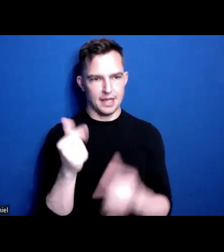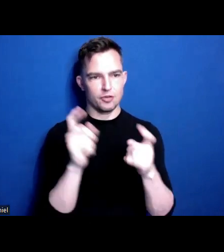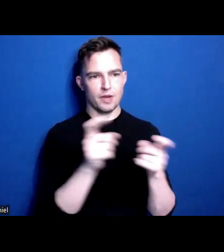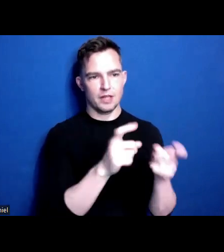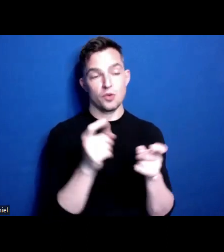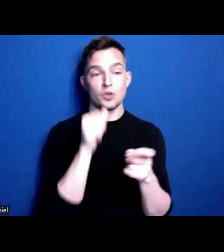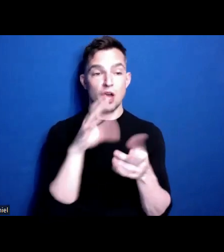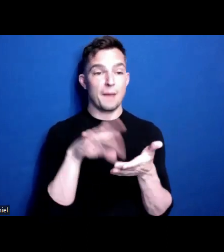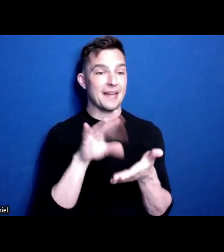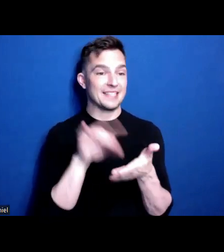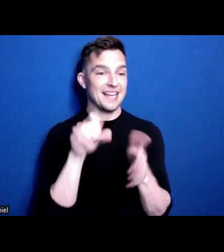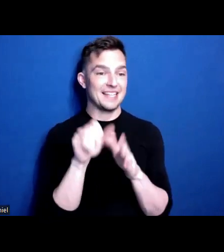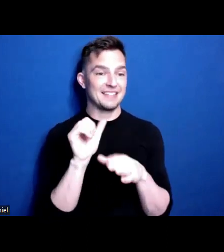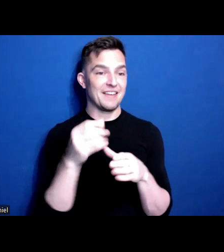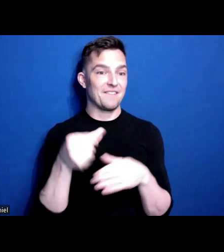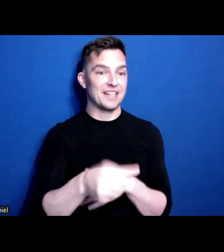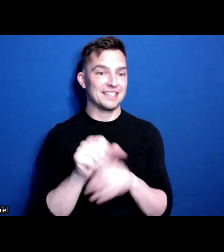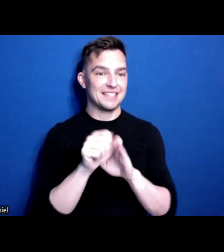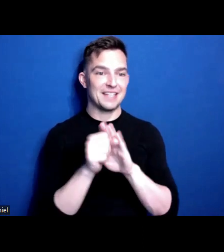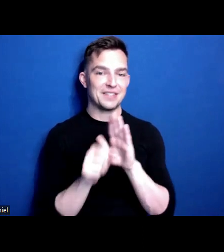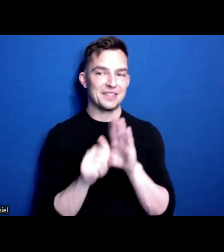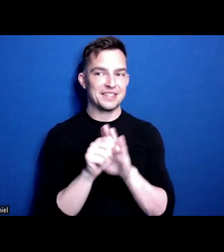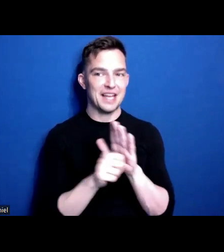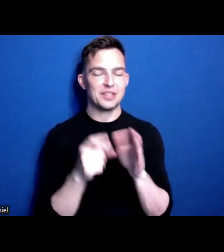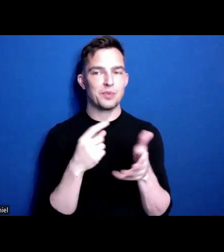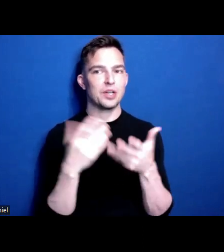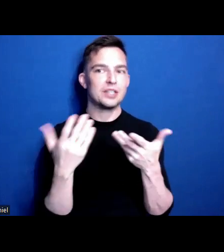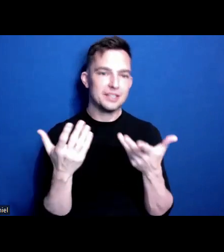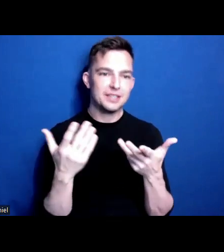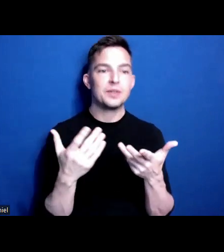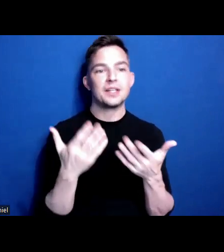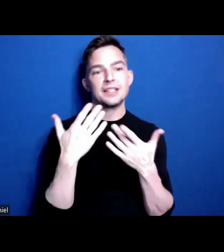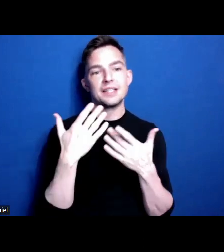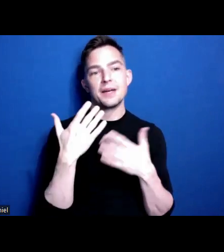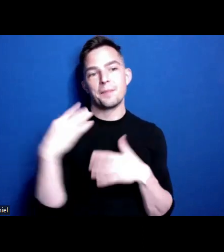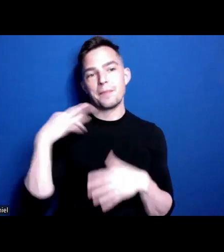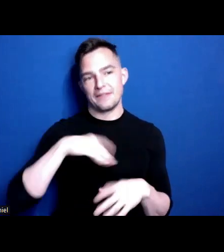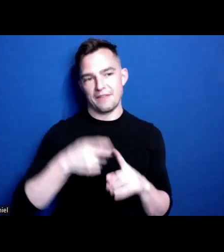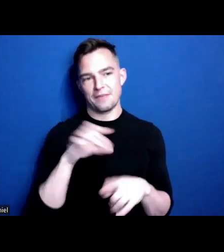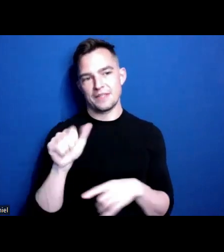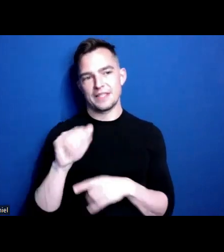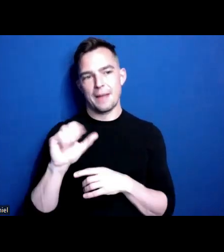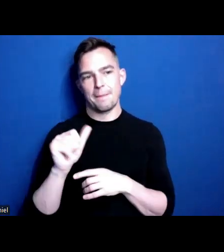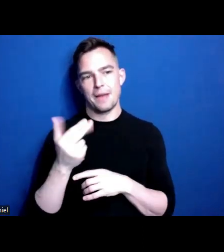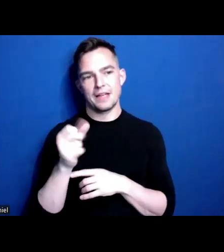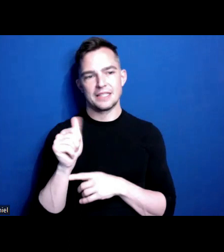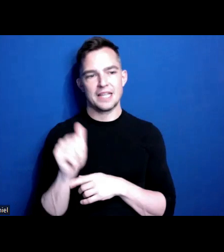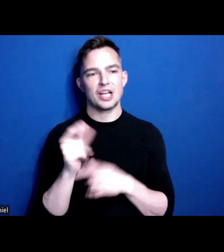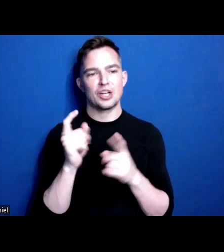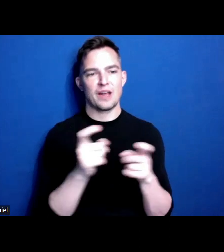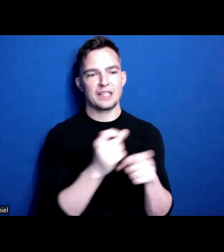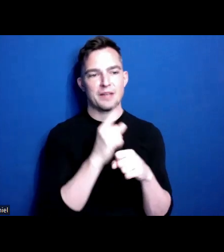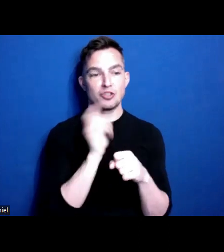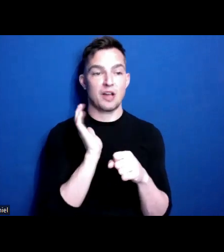been heavily grateful, but also benefited from the SAMHSA grants in order to ensure the response that we have been